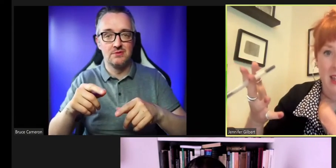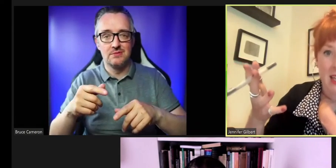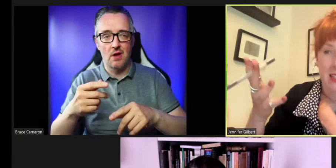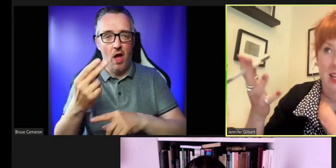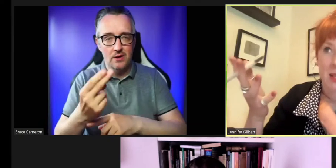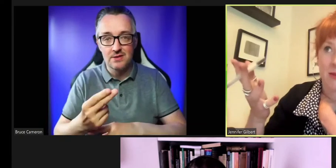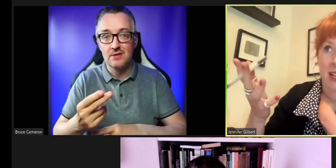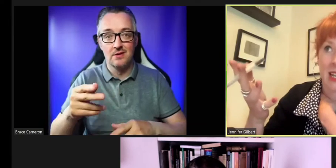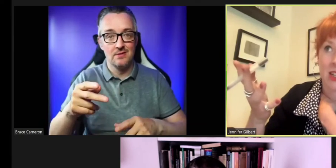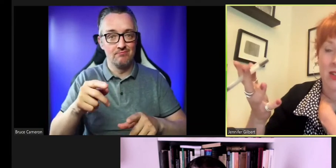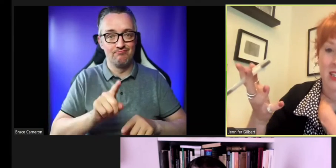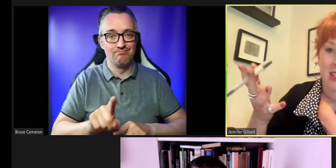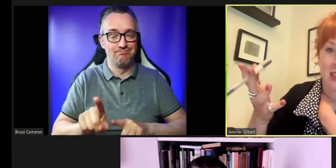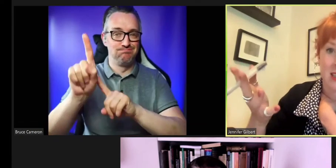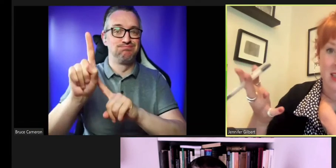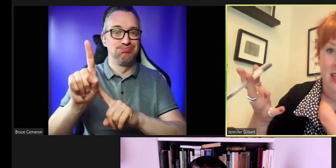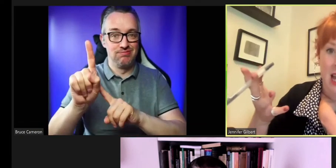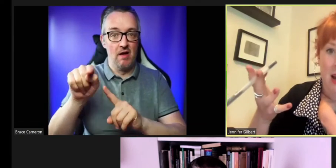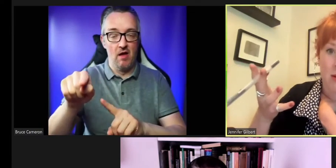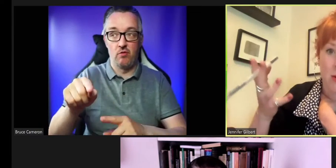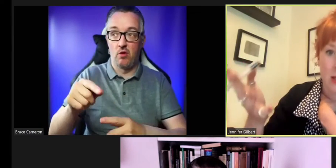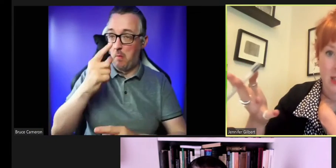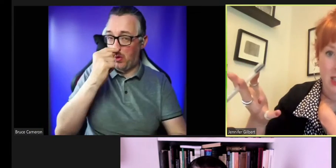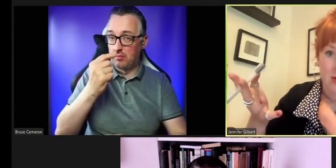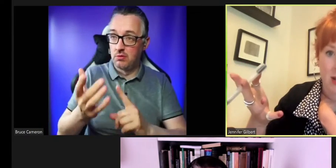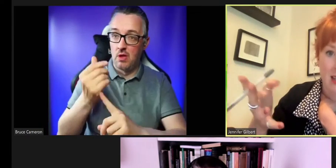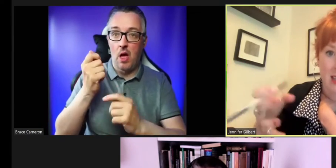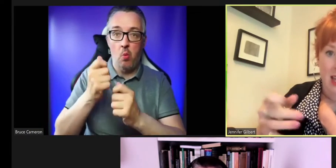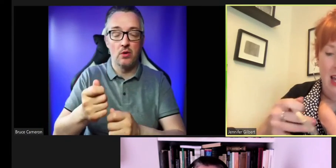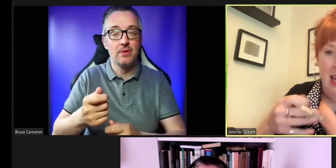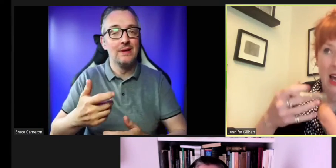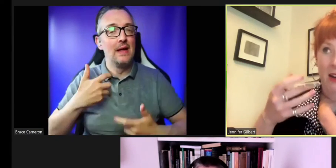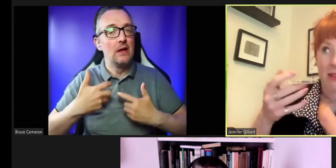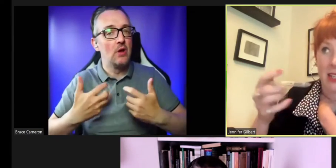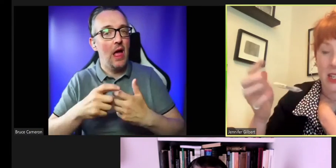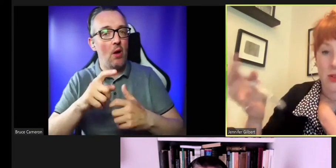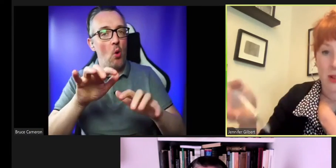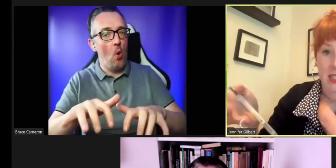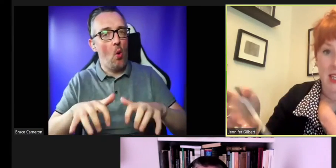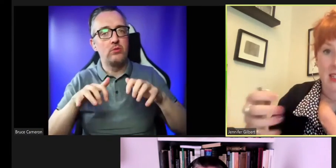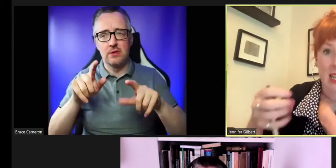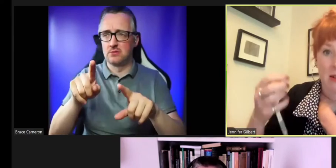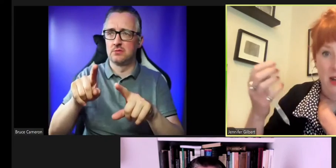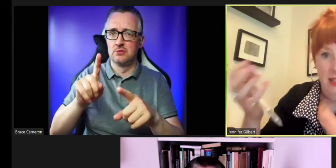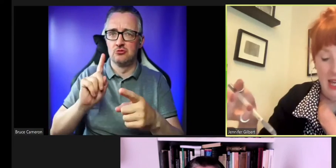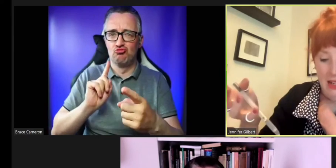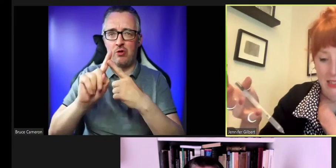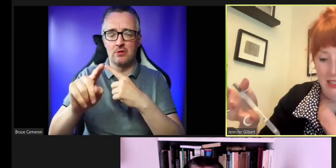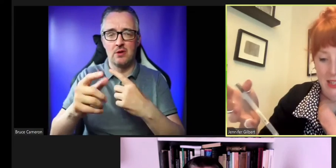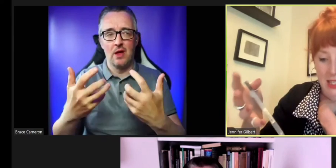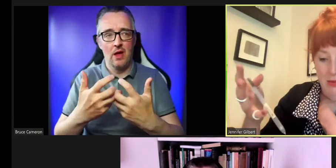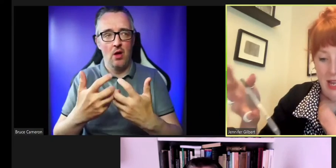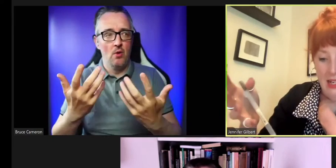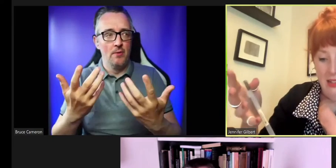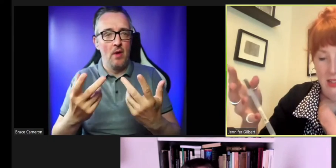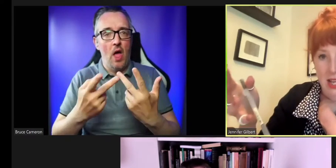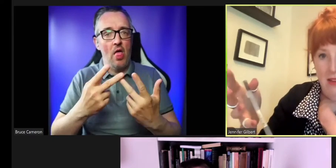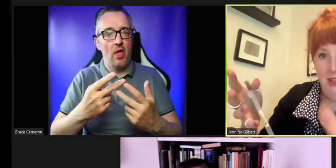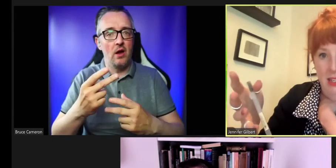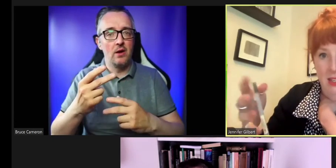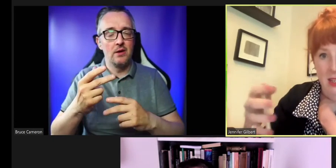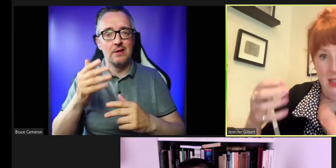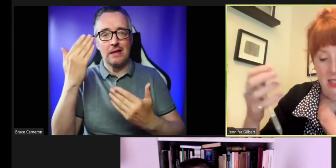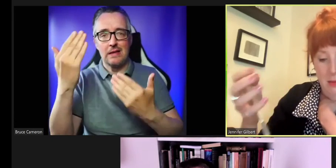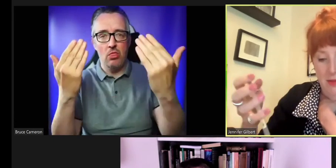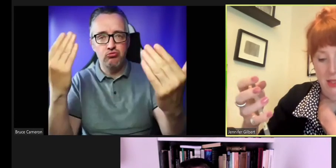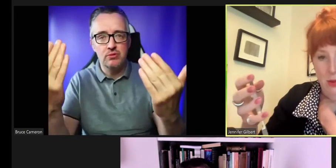something like that. It's going to be really interesting to see how audiences react to that, how critics, how other galleries and things react to